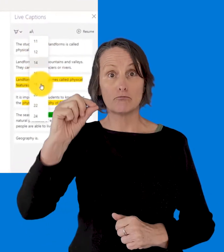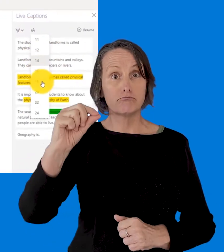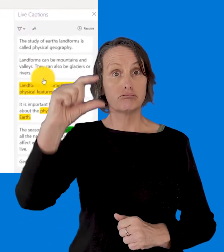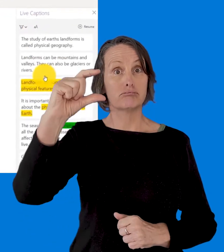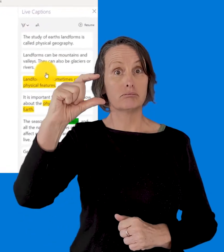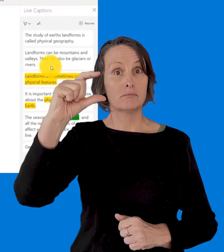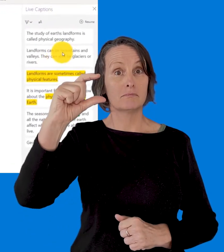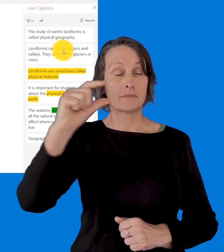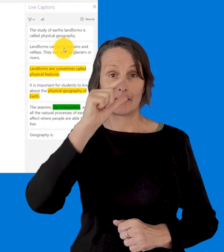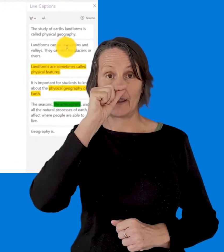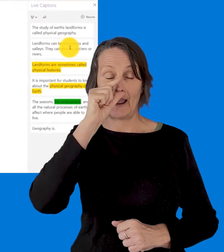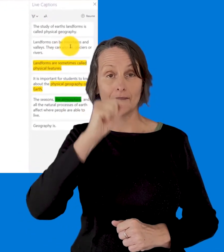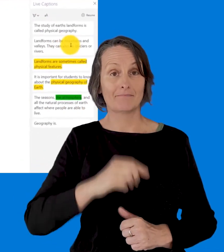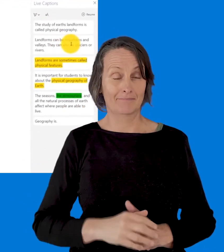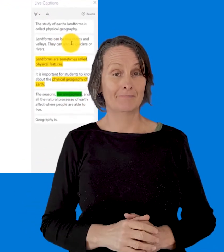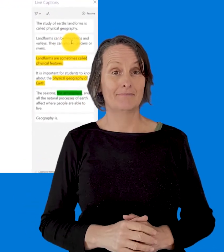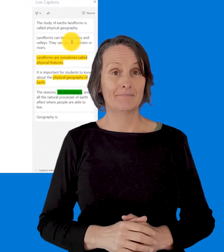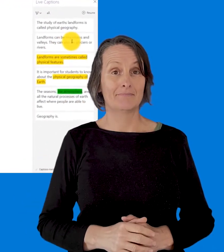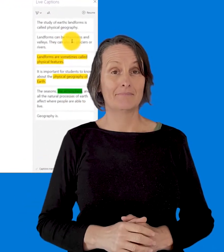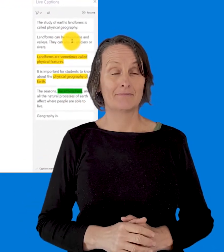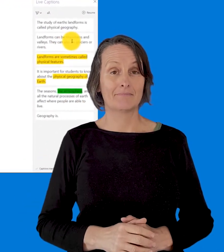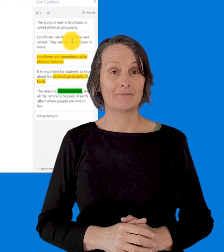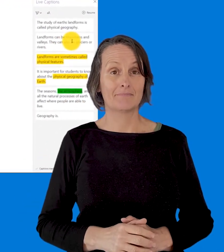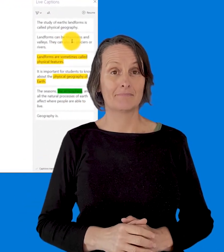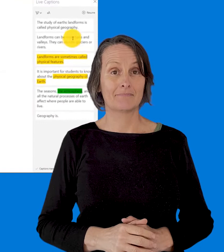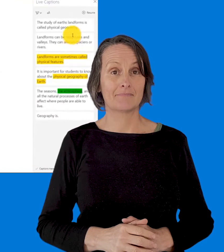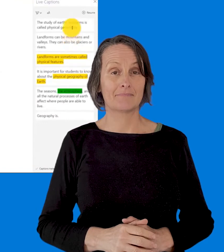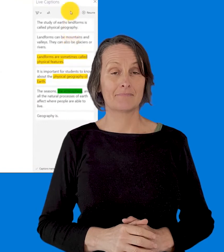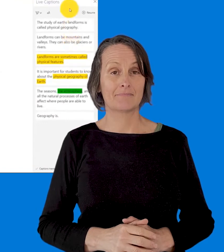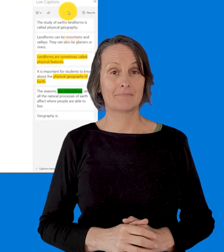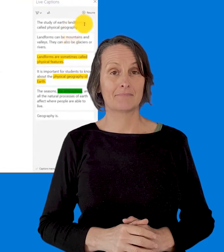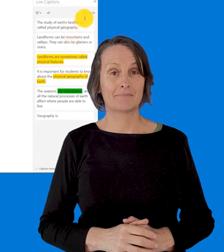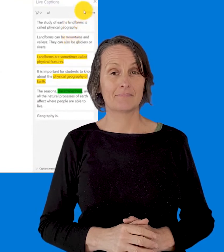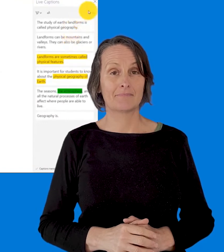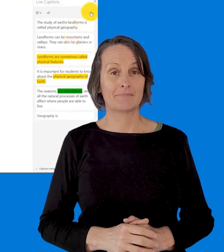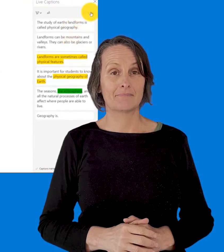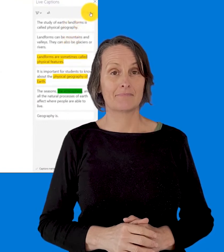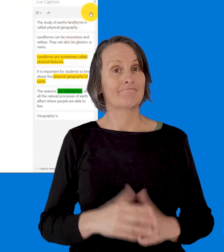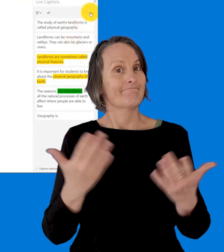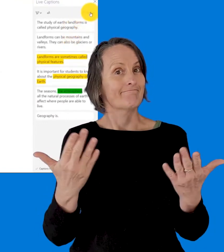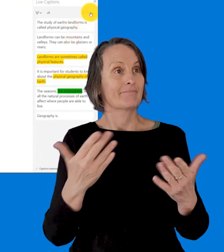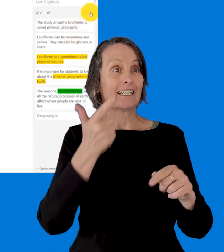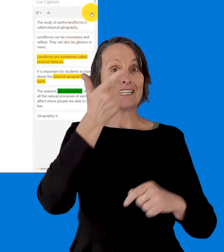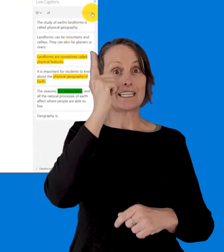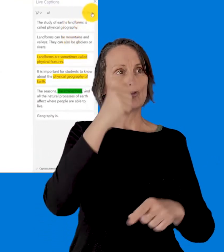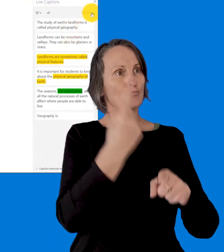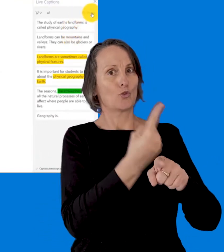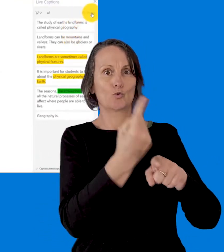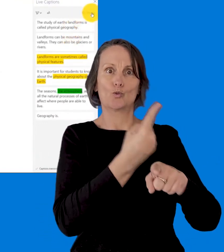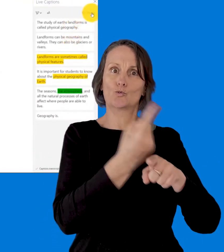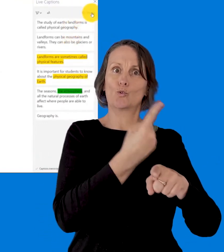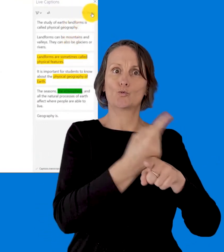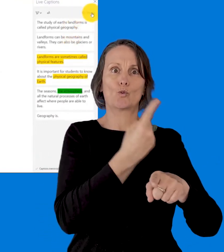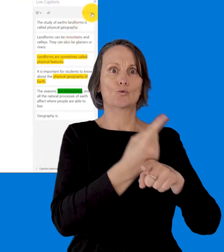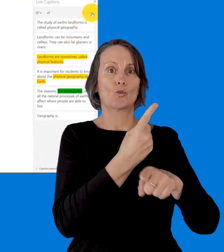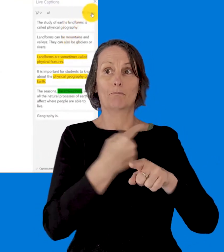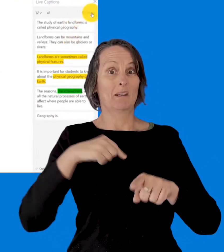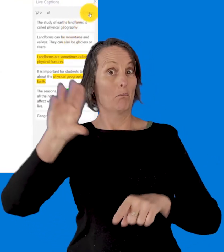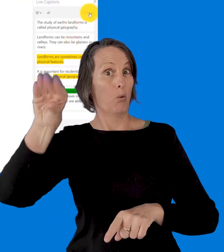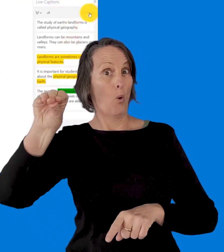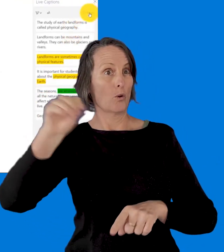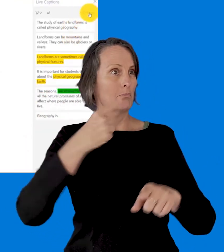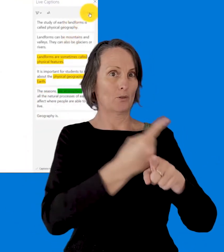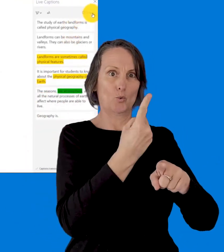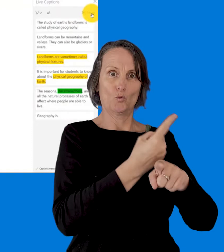the text a little bigger so I can see it. Now the educator's continuing to talk while I pause these captions. And a lot of students would worry that they're